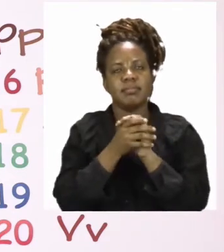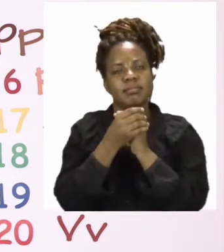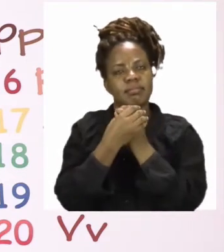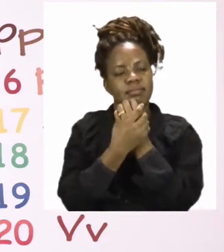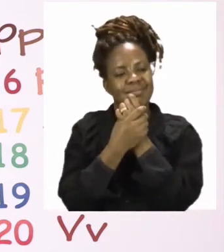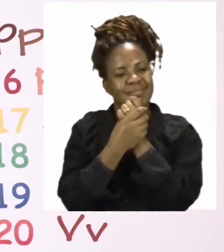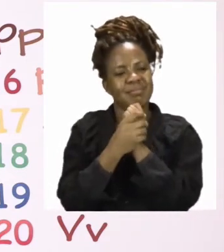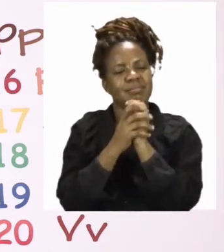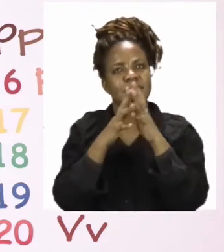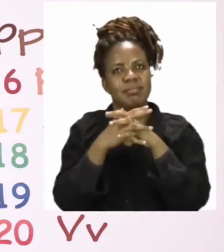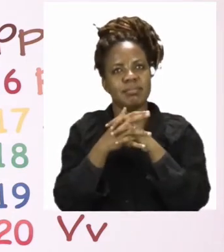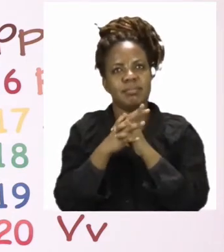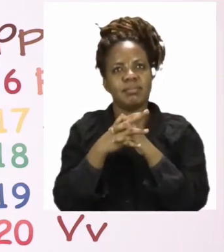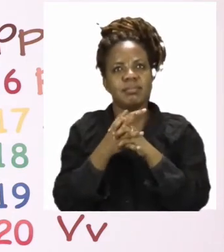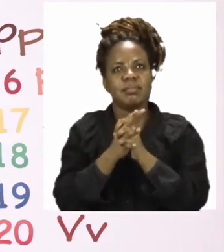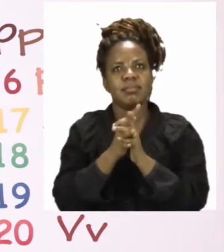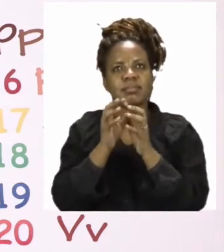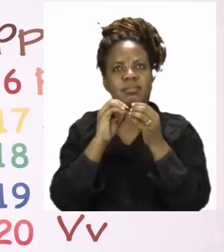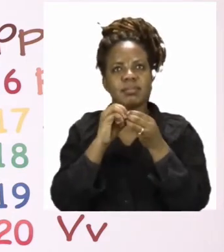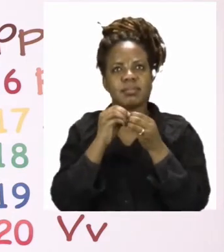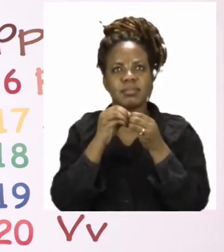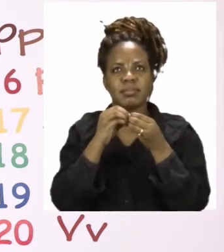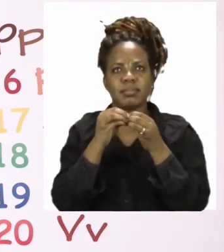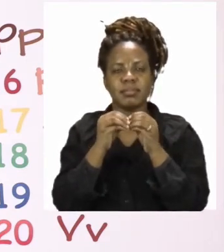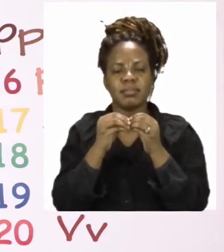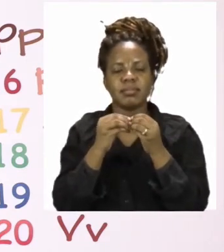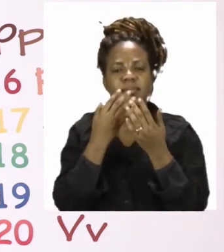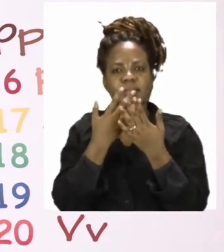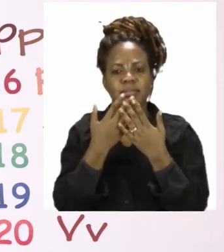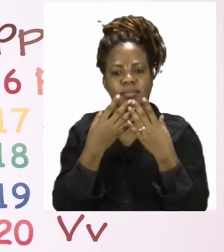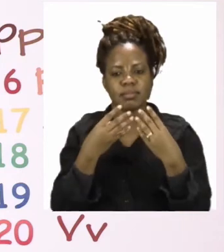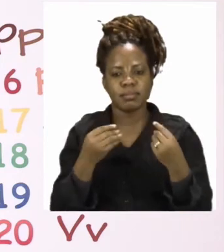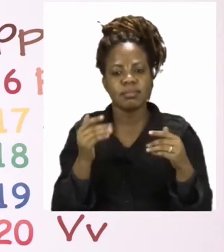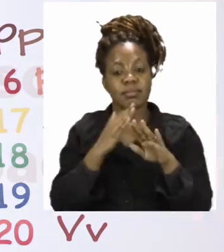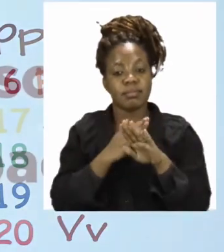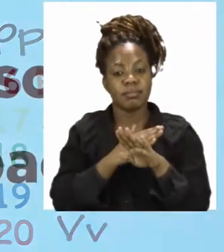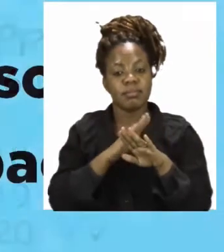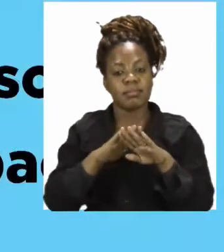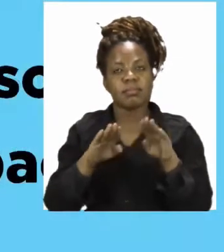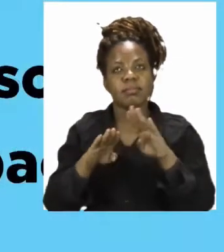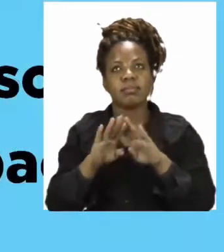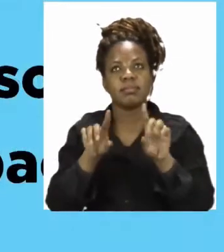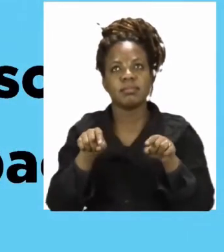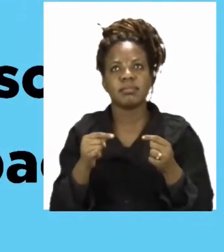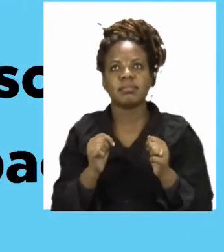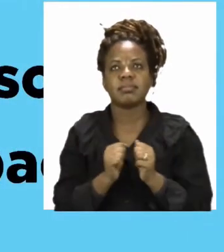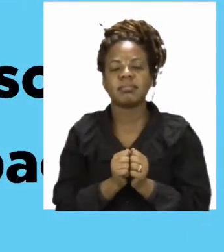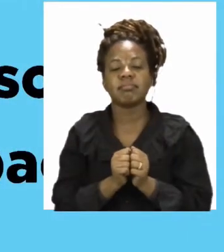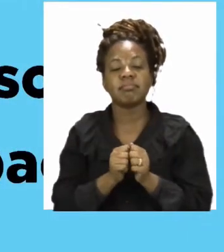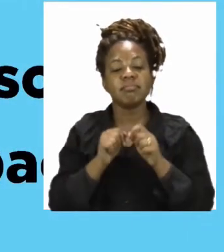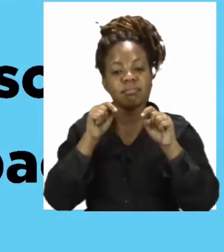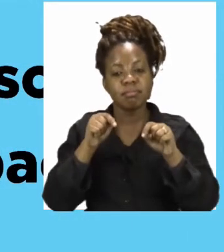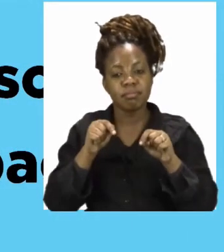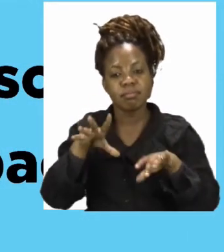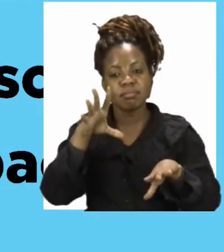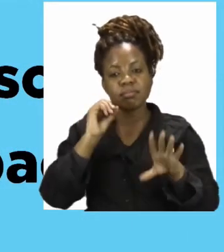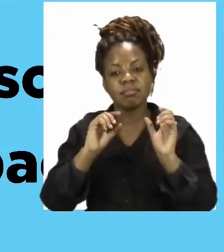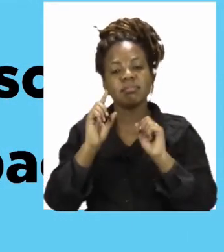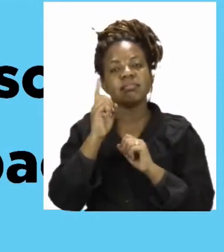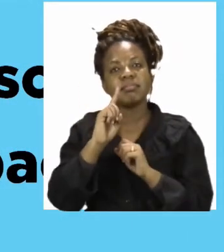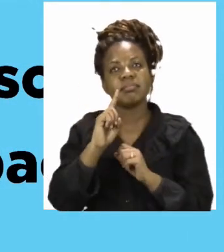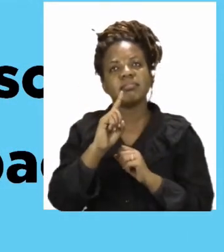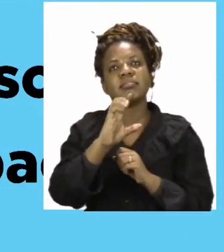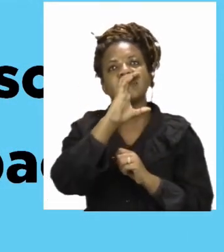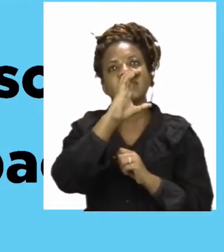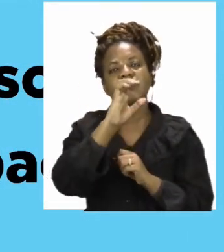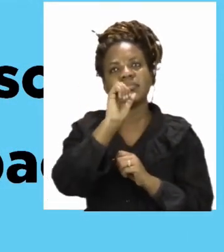love, and then make sure that your hands are dry before you touch anything else. For today's lesson, we will be